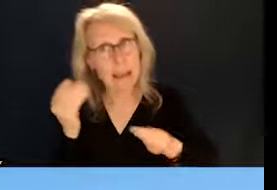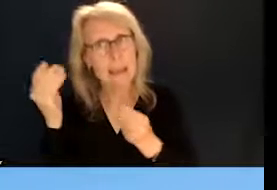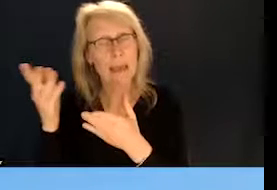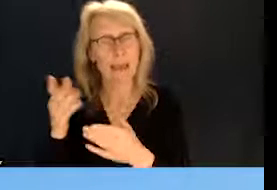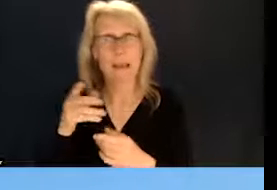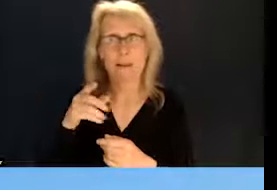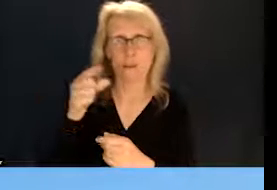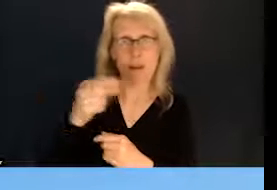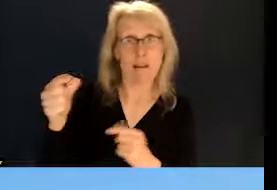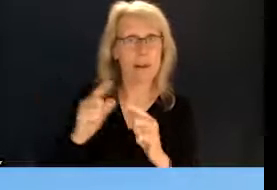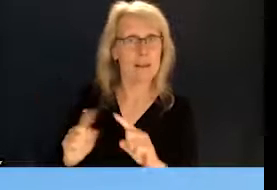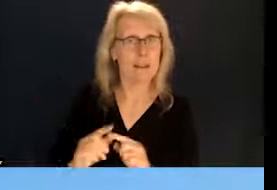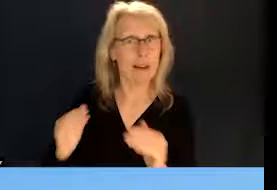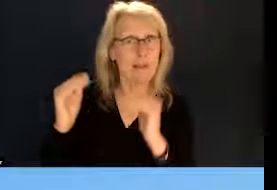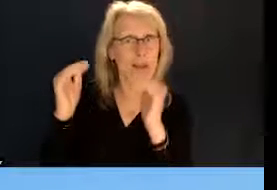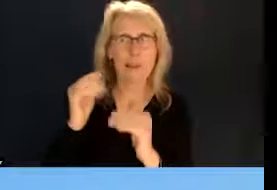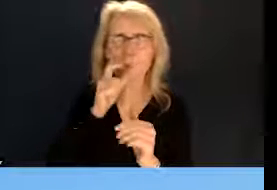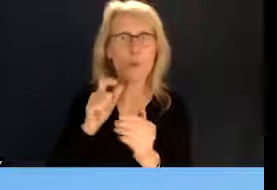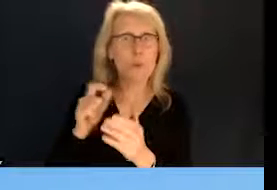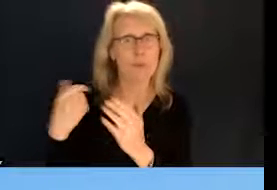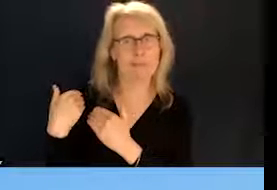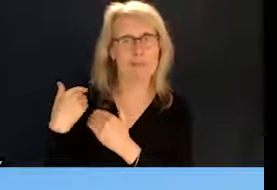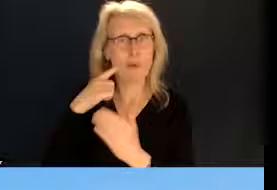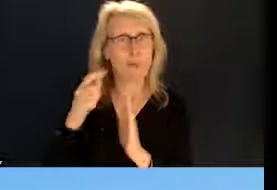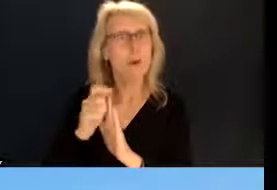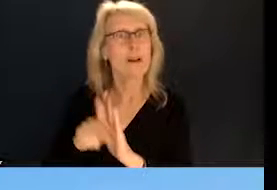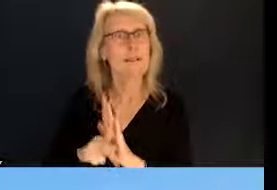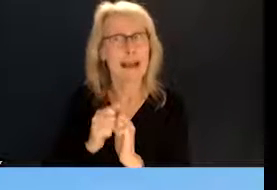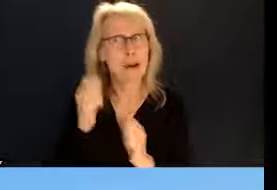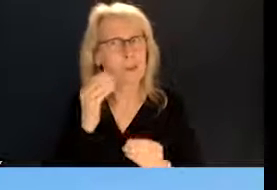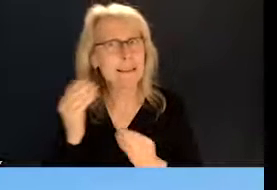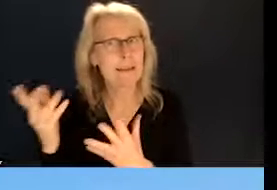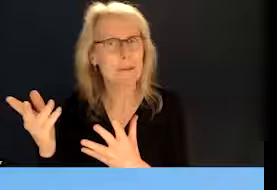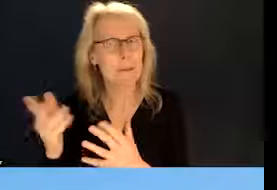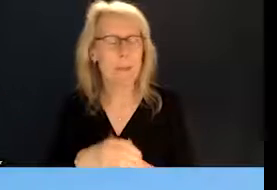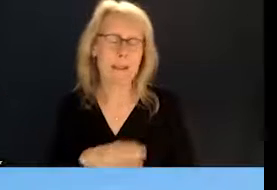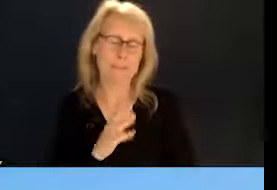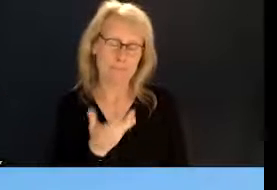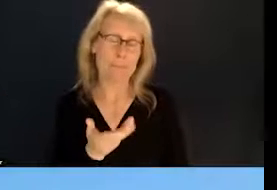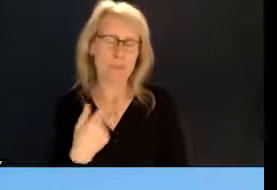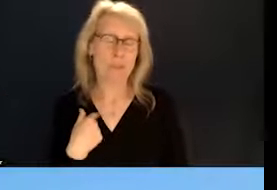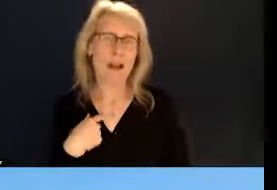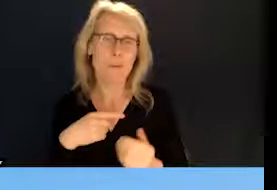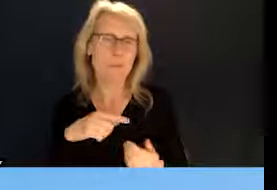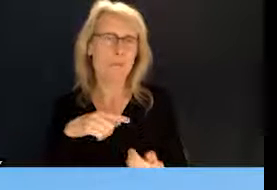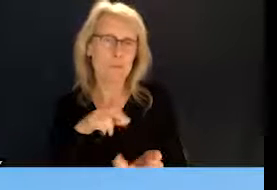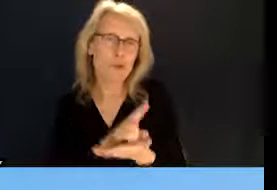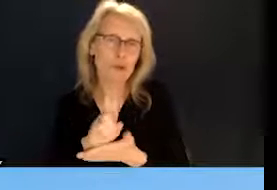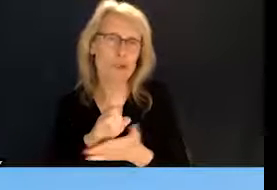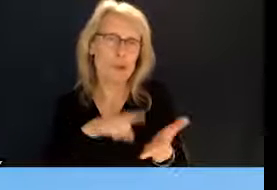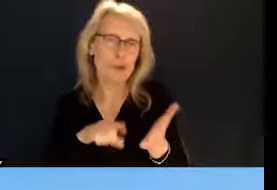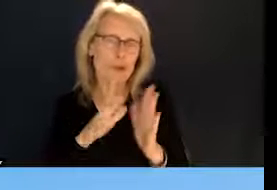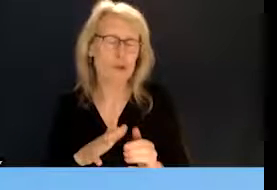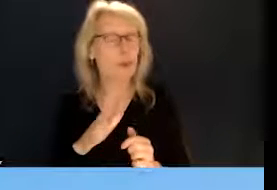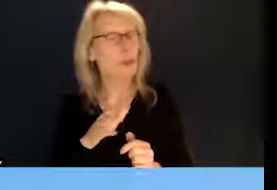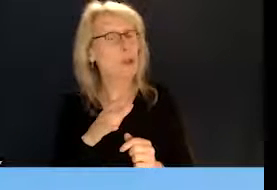to and considered by policymakers? Yeah, I mean, as an academic, I can say certainly when you have the power to